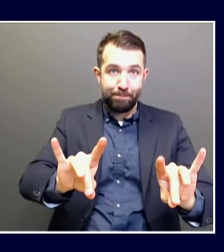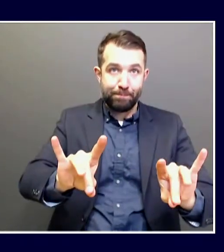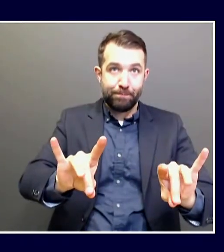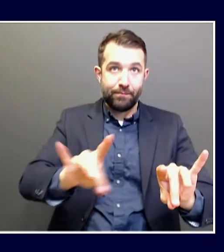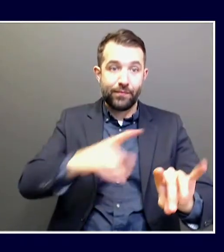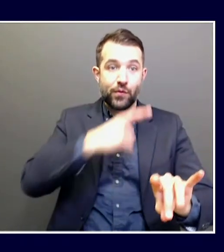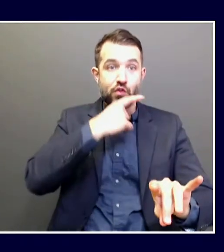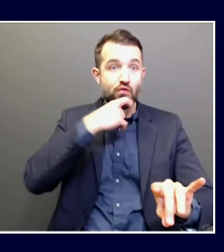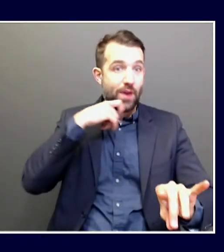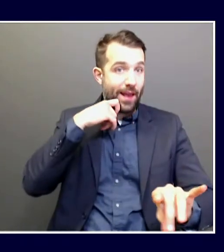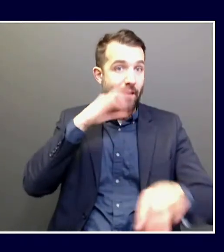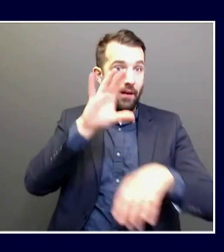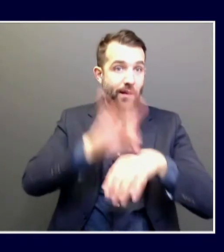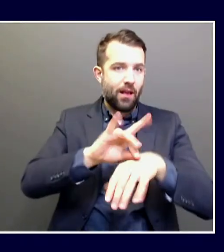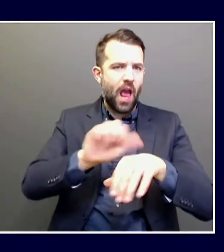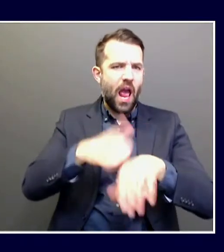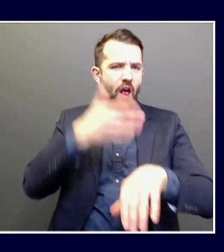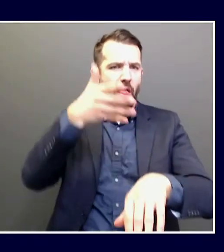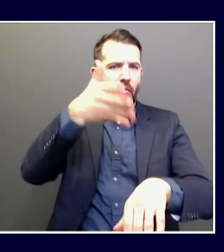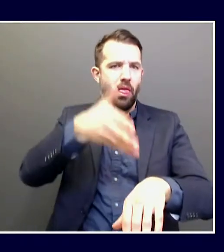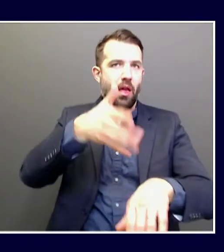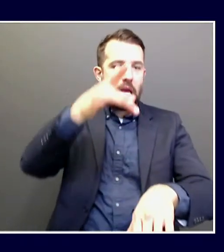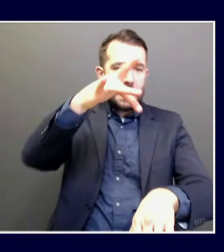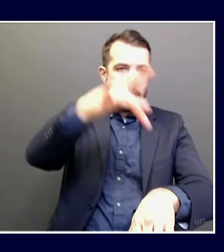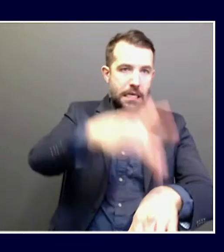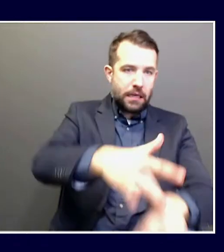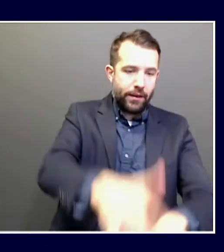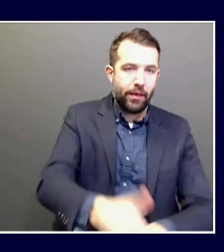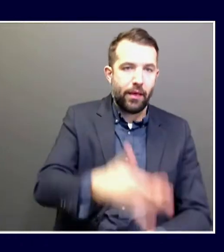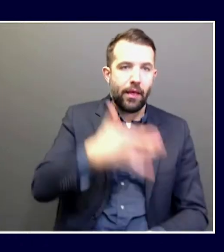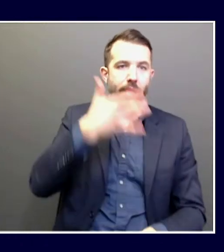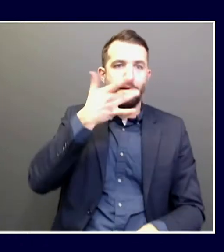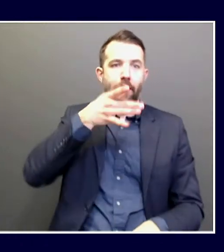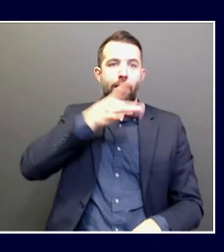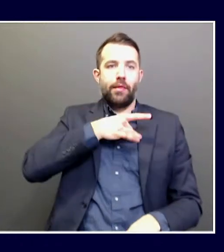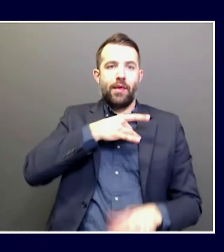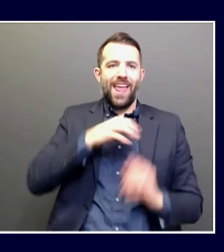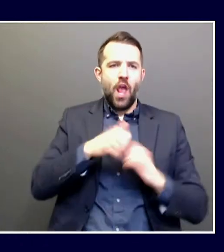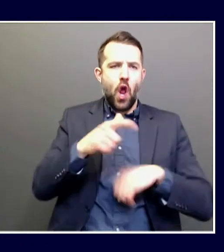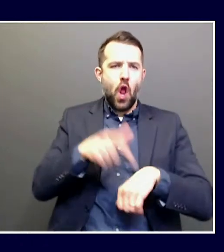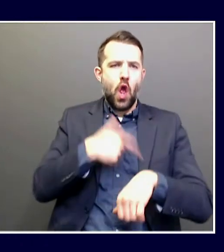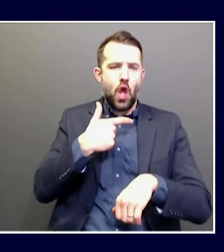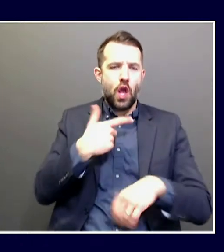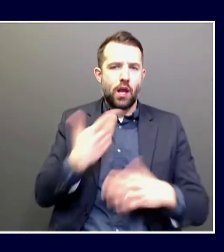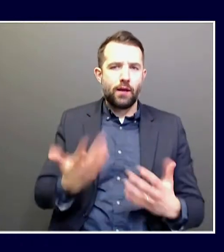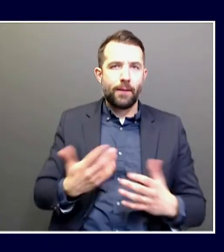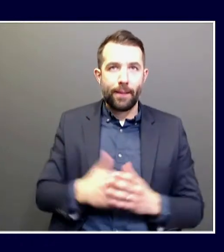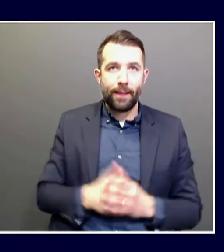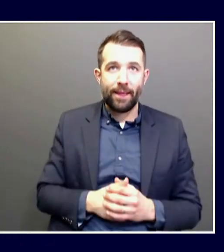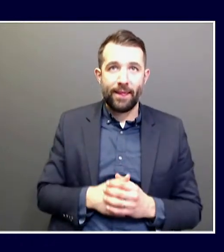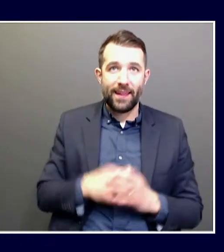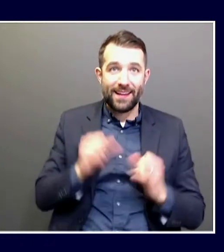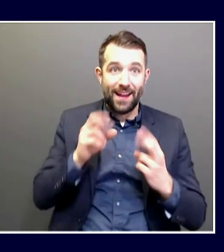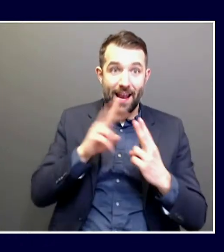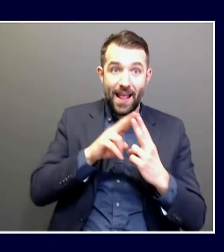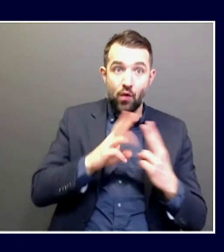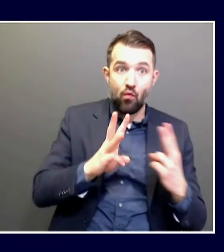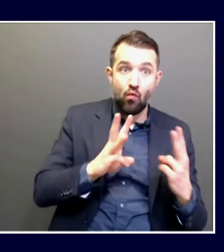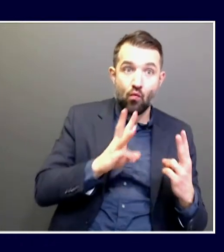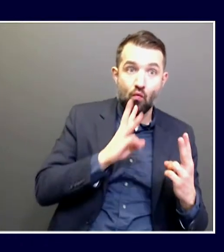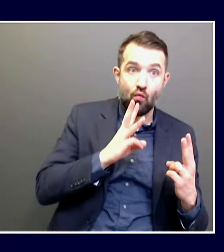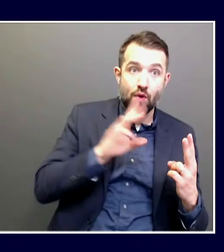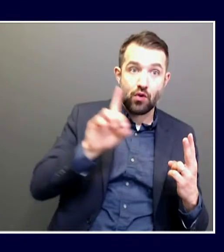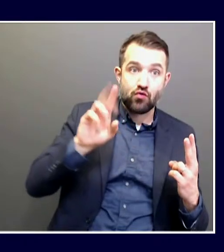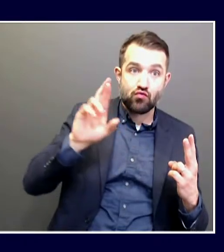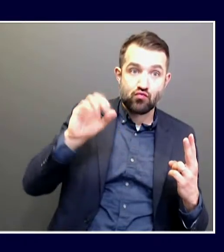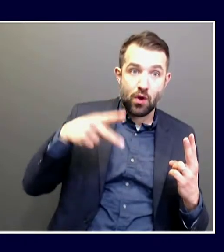right. The virus does travel through water droplets or aerosols, which are even smaller. But when they land on a desk or on a surface, they